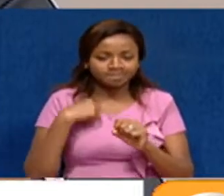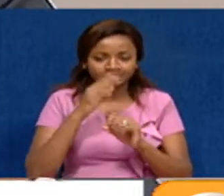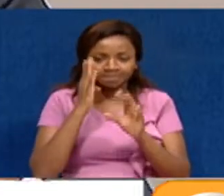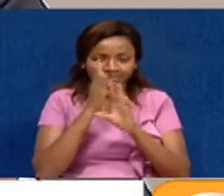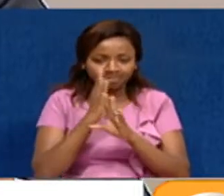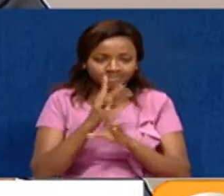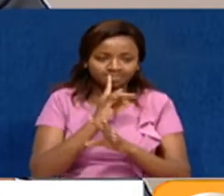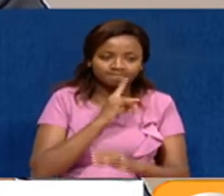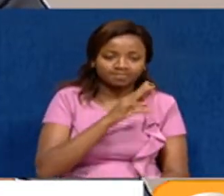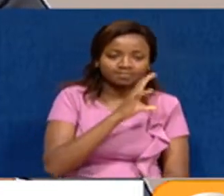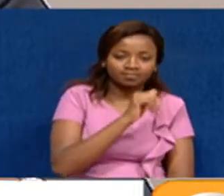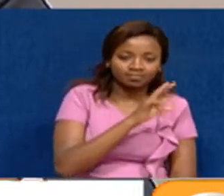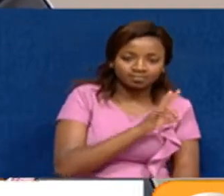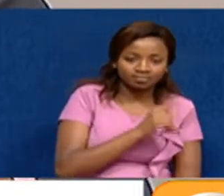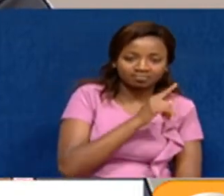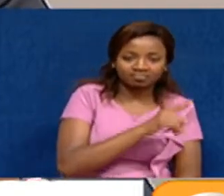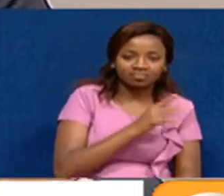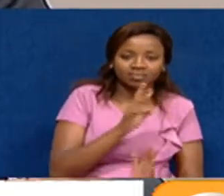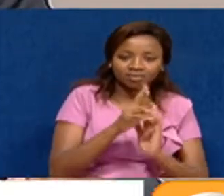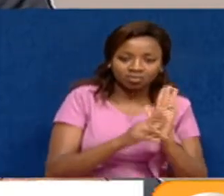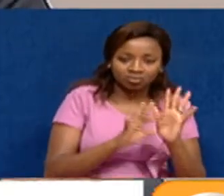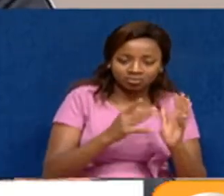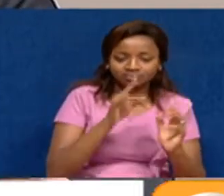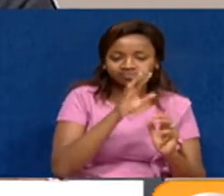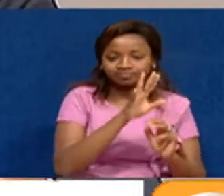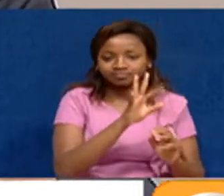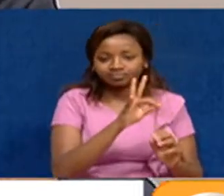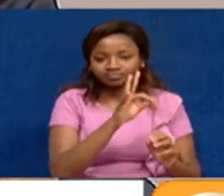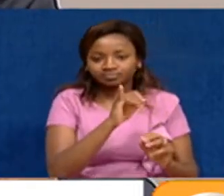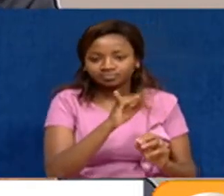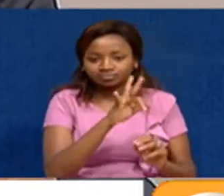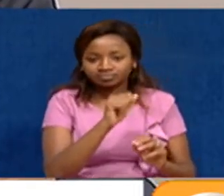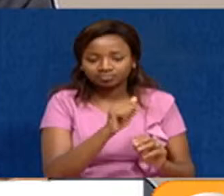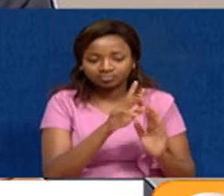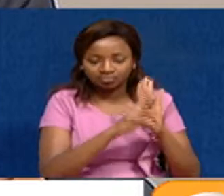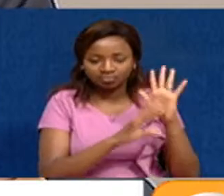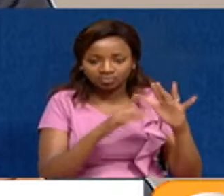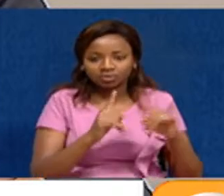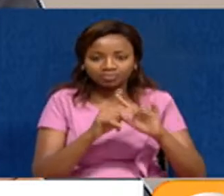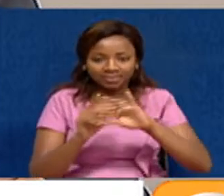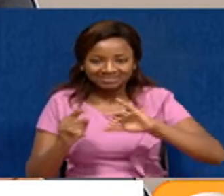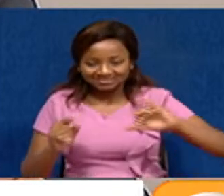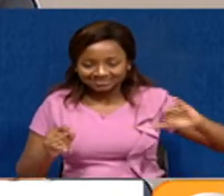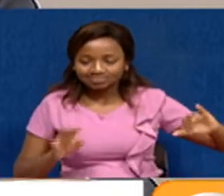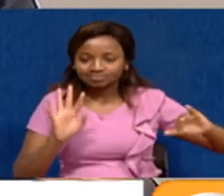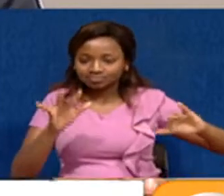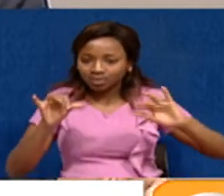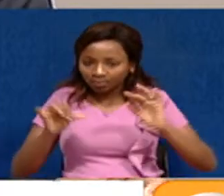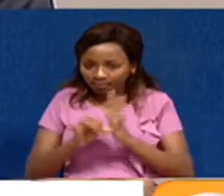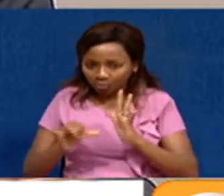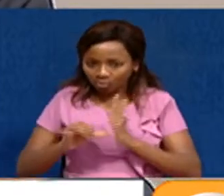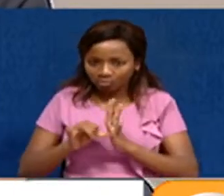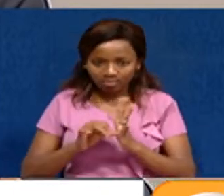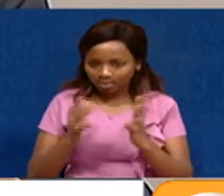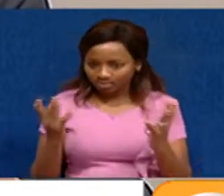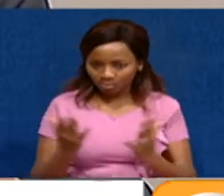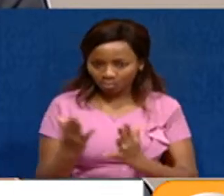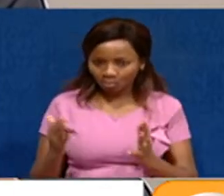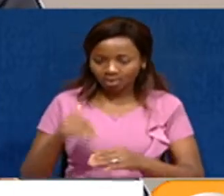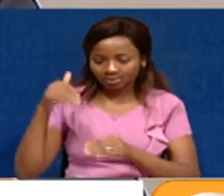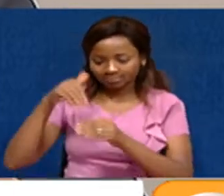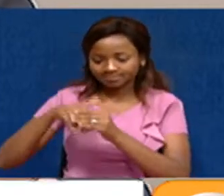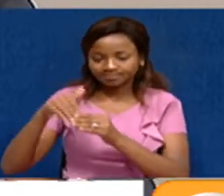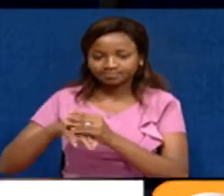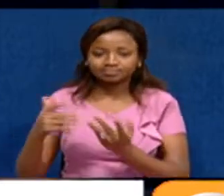FIFA and CAF, but the real element, the real cancer is internal. I never heard Aduda talking about structures, talking